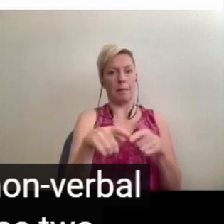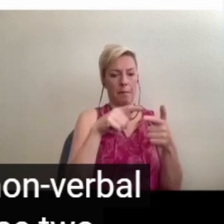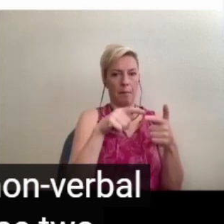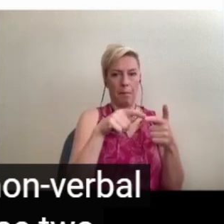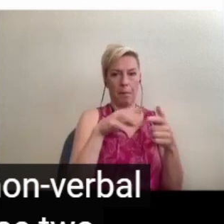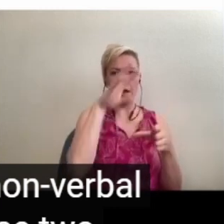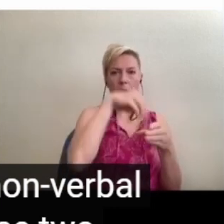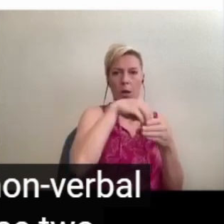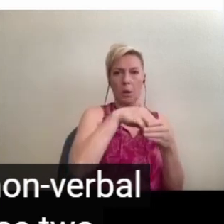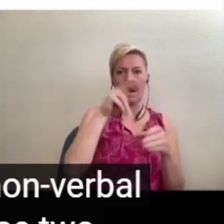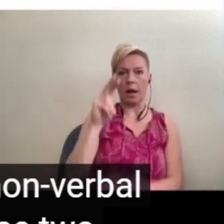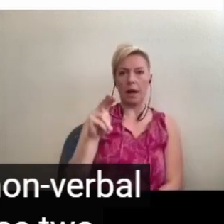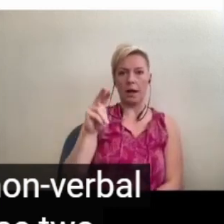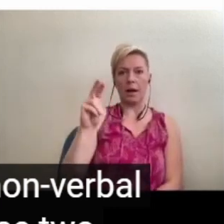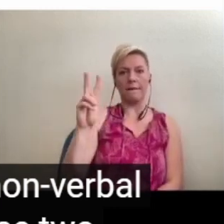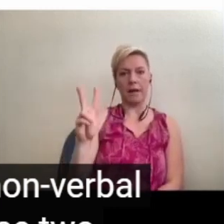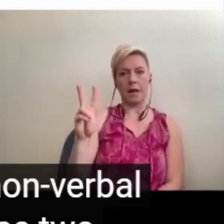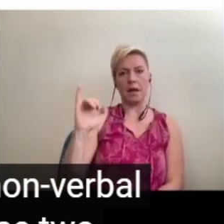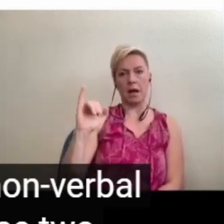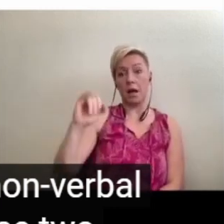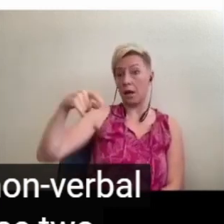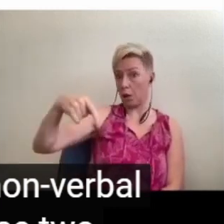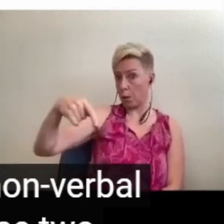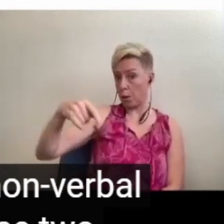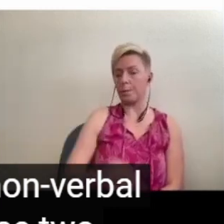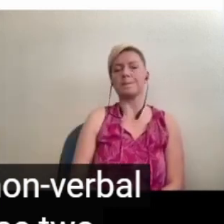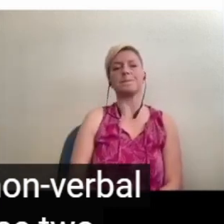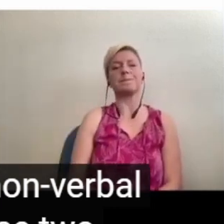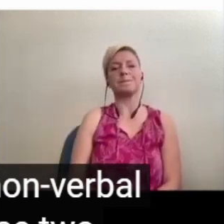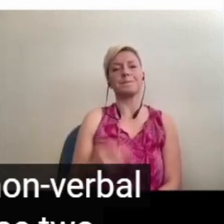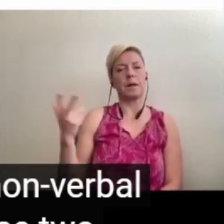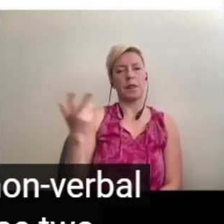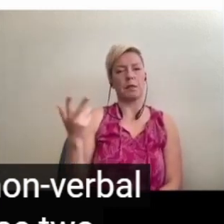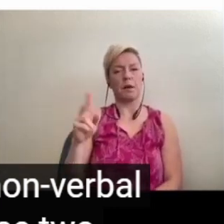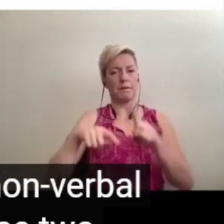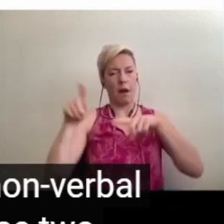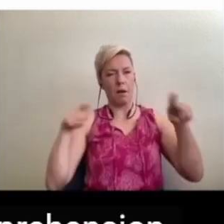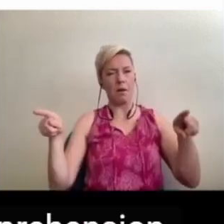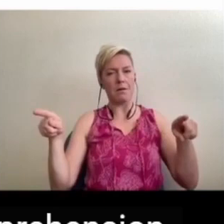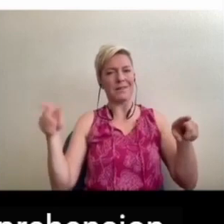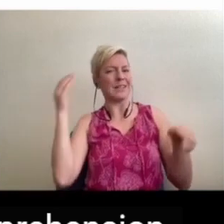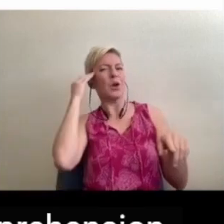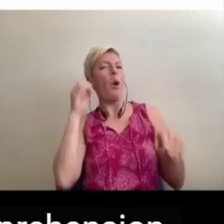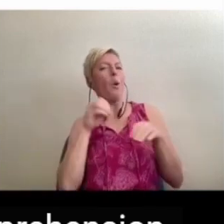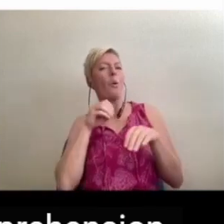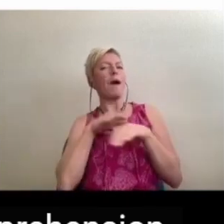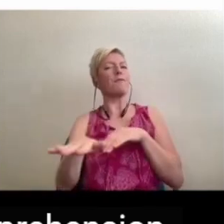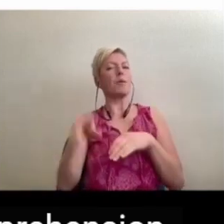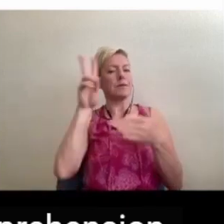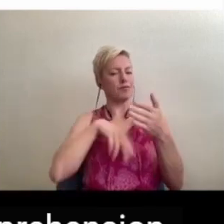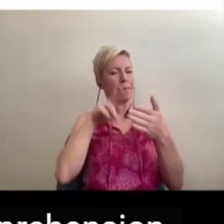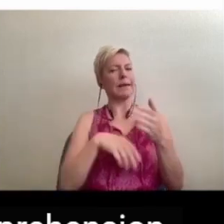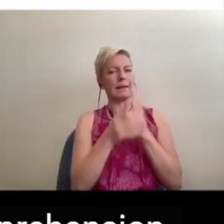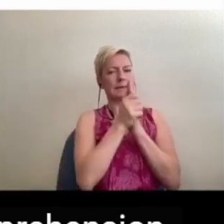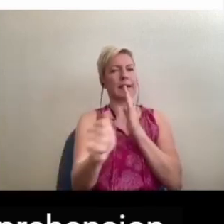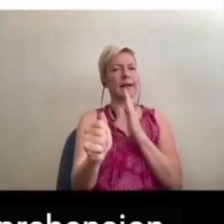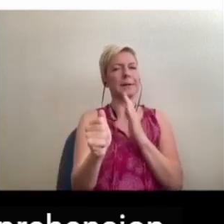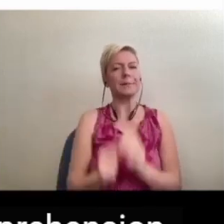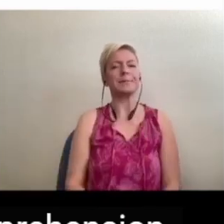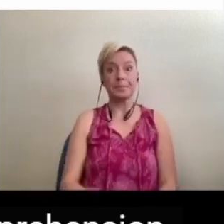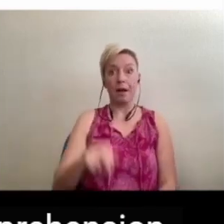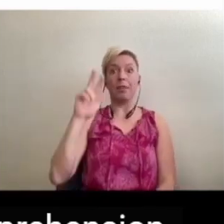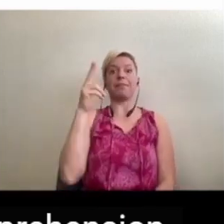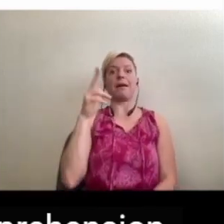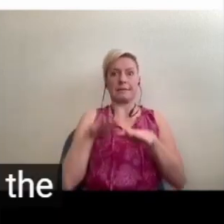out nonverbal reasoning and VIQ. And the variables in these 2 steps are known to influence